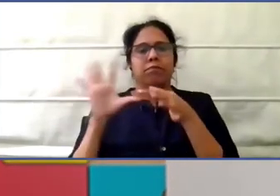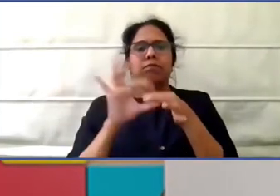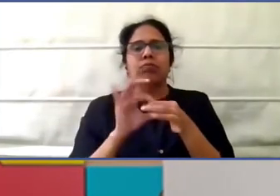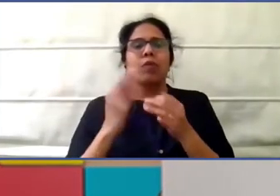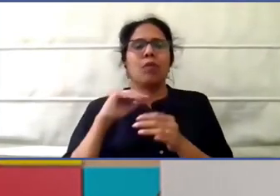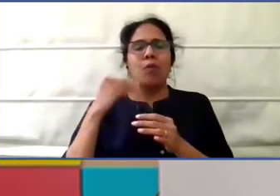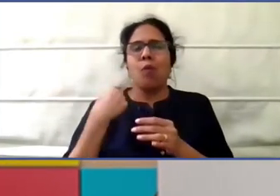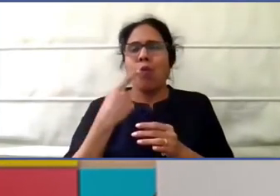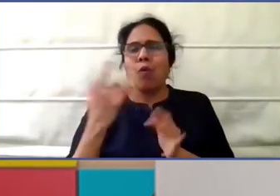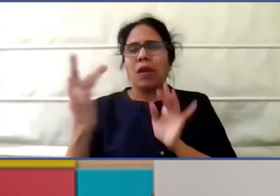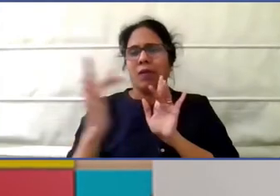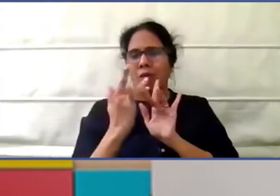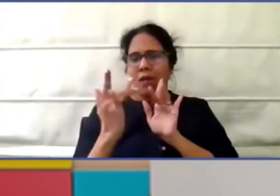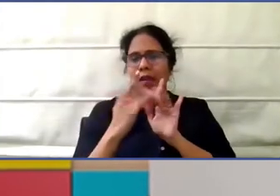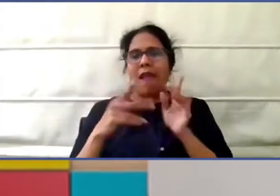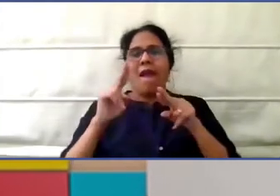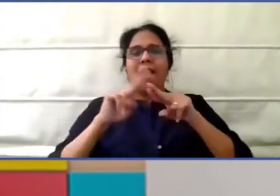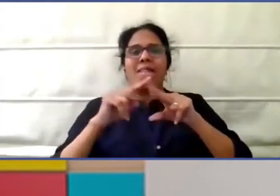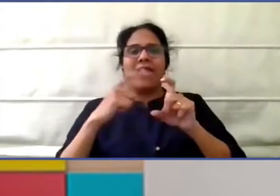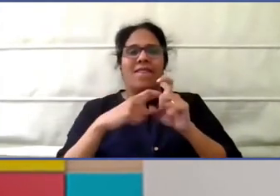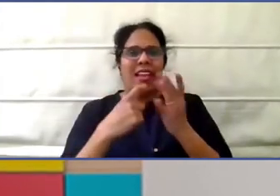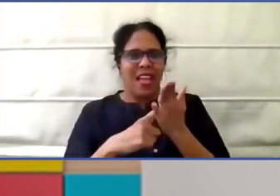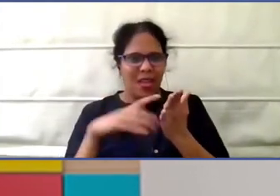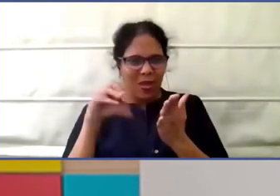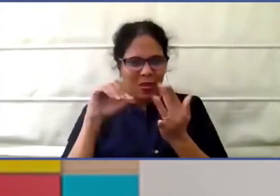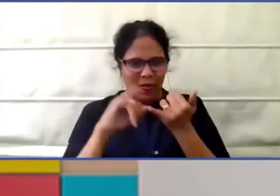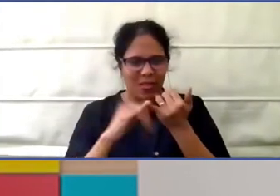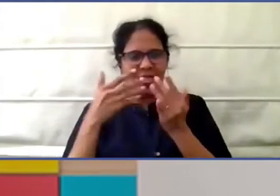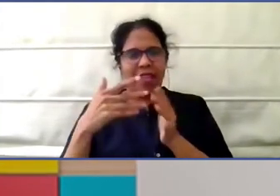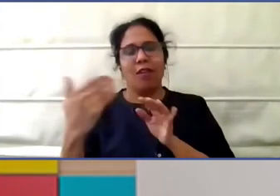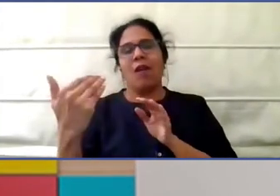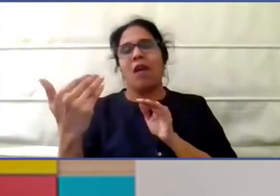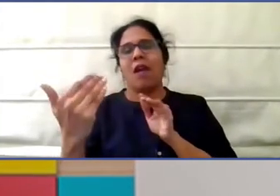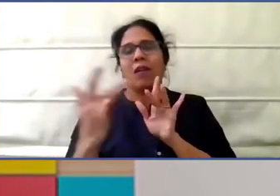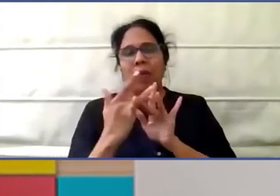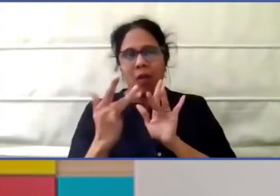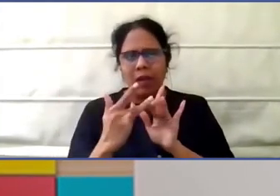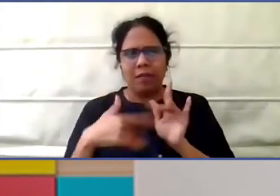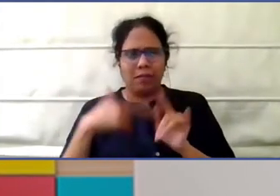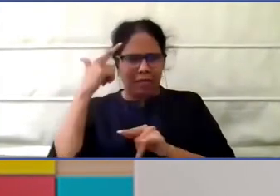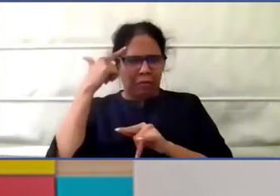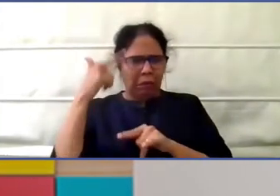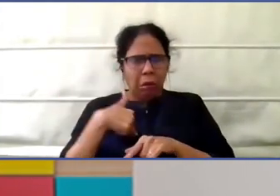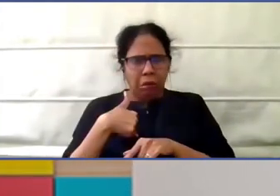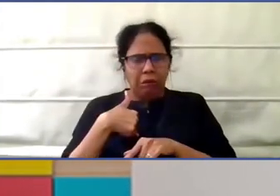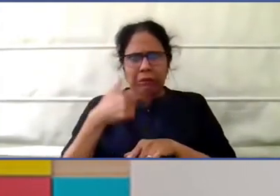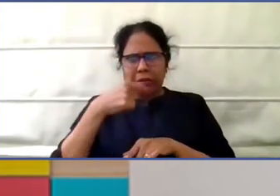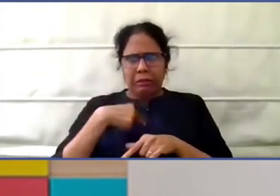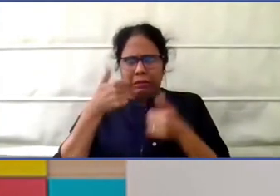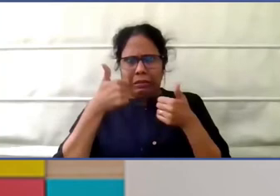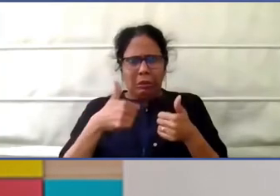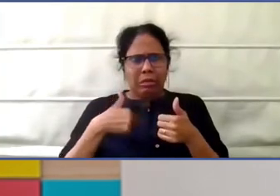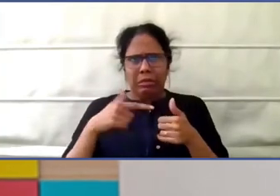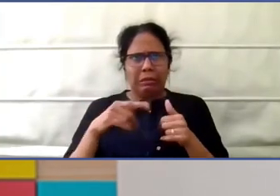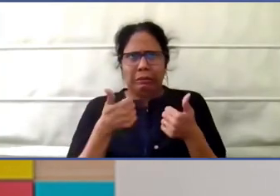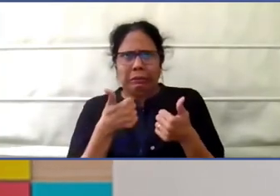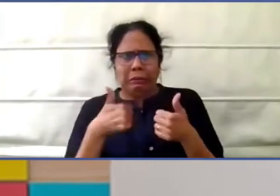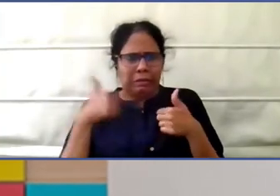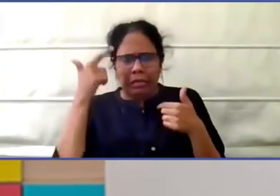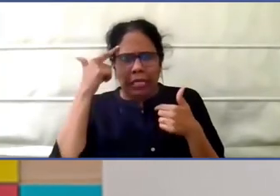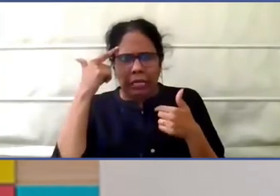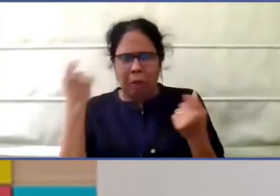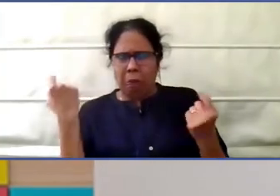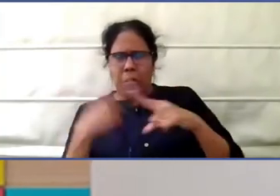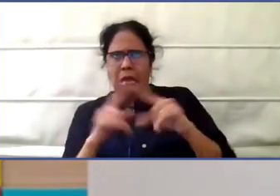when I was contacted by Firoz to chair this fellowship, I thought maybe I'm not eligible for it, but then I just took it